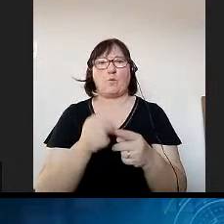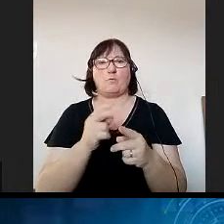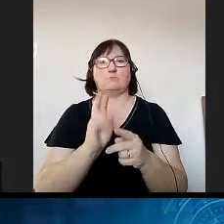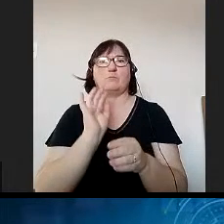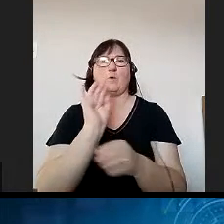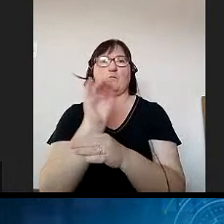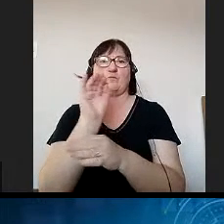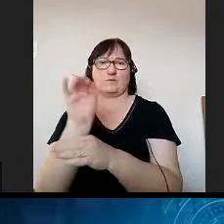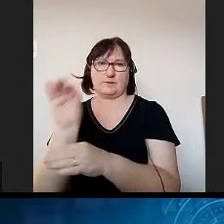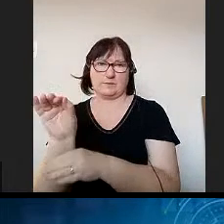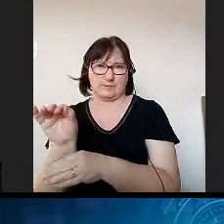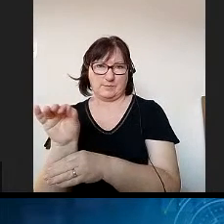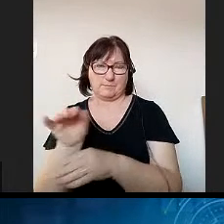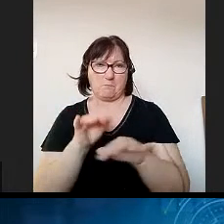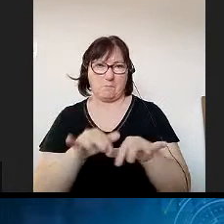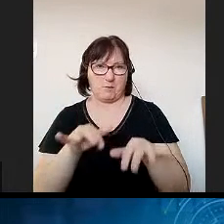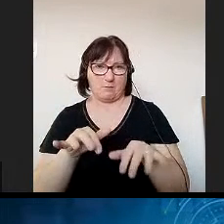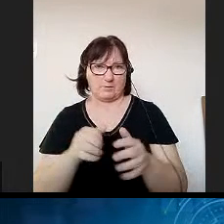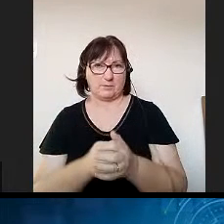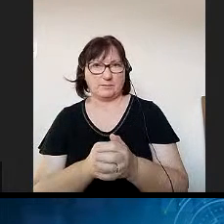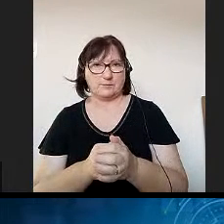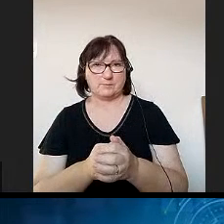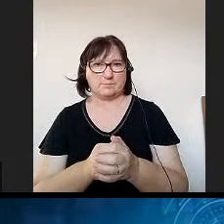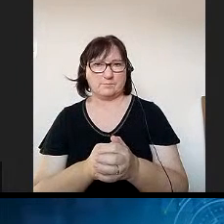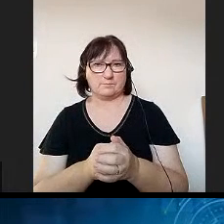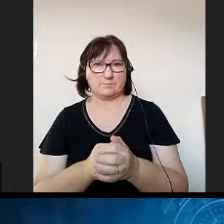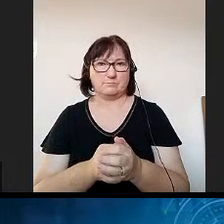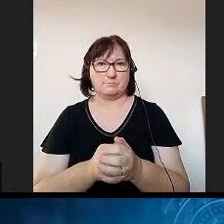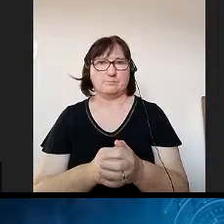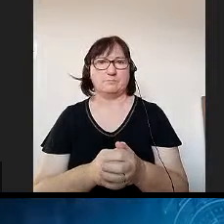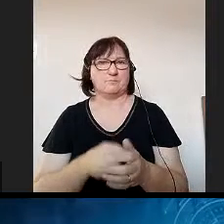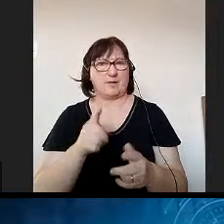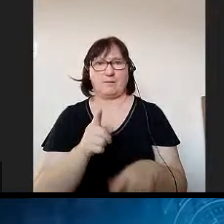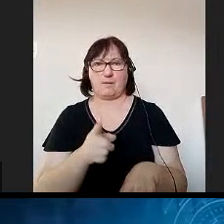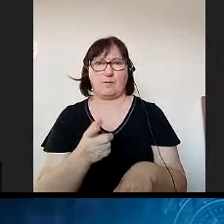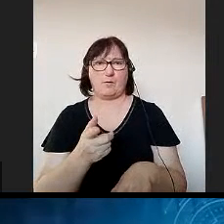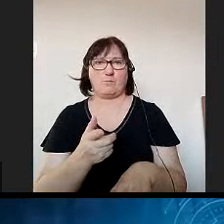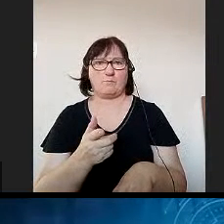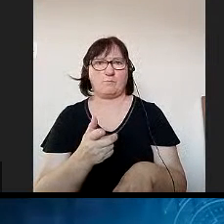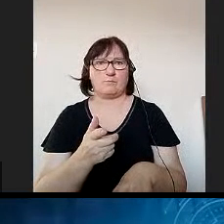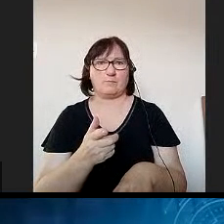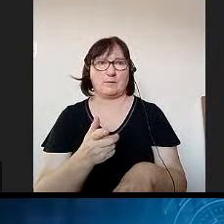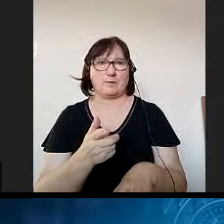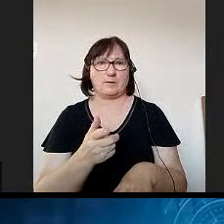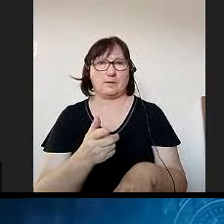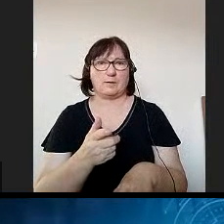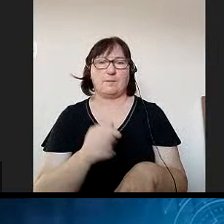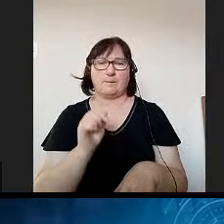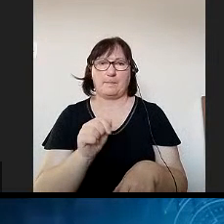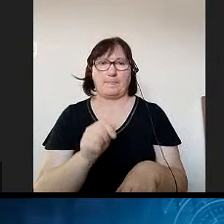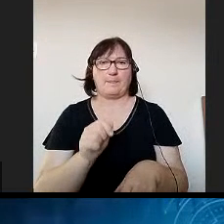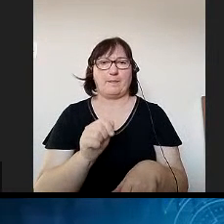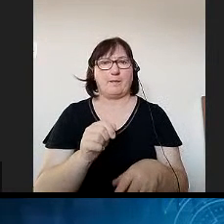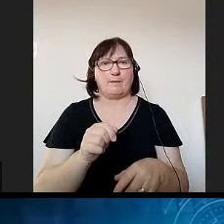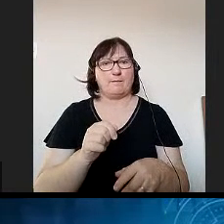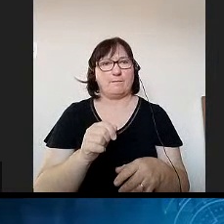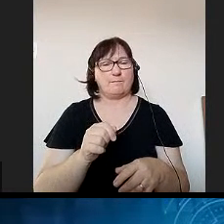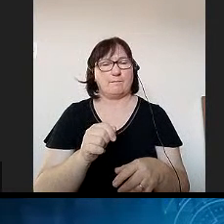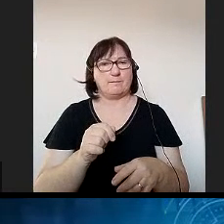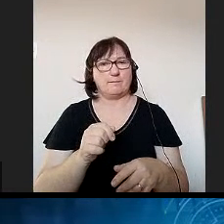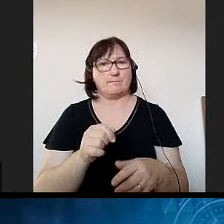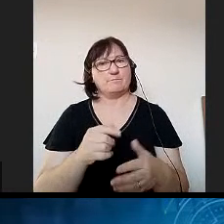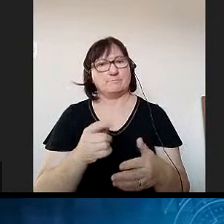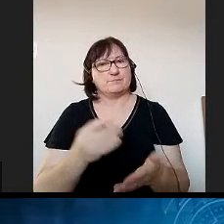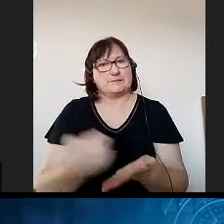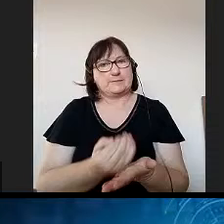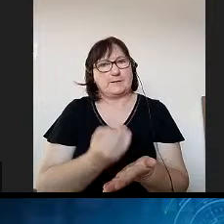assist exporters in avoiding, the strain of laying out of cash outlay, which we know that is very much needed